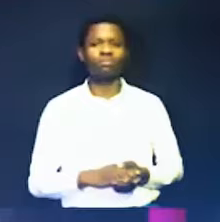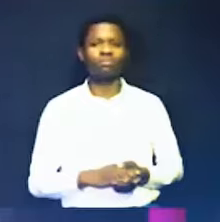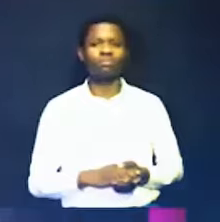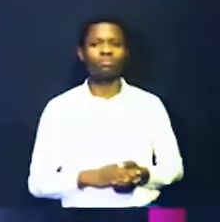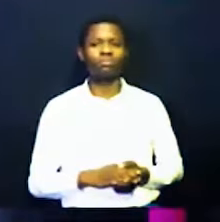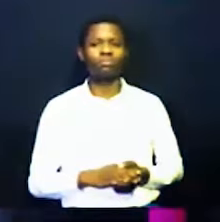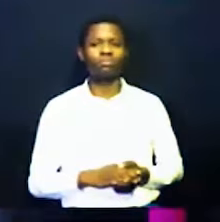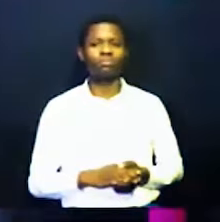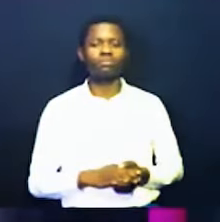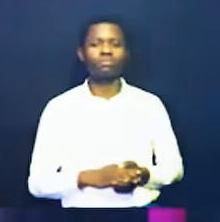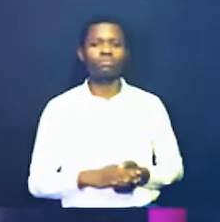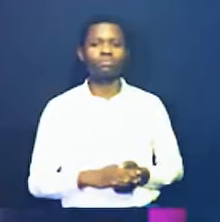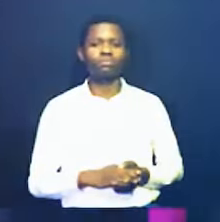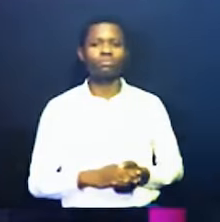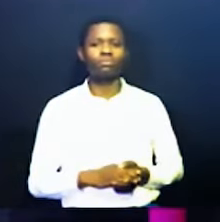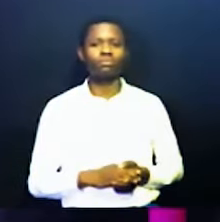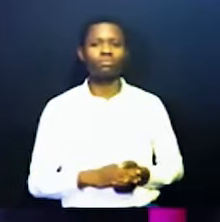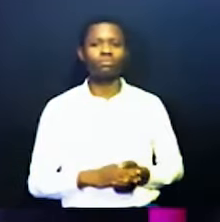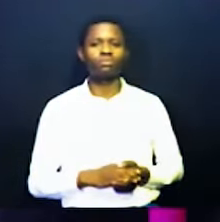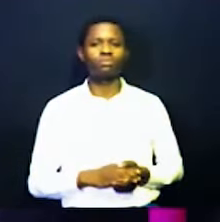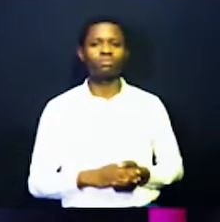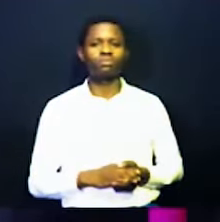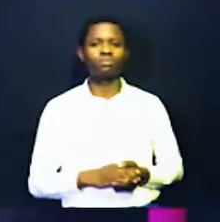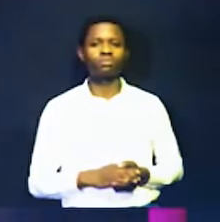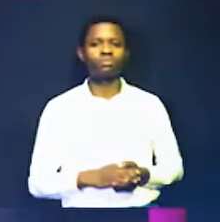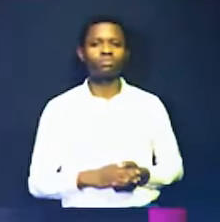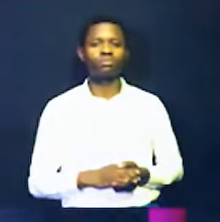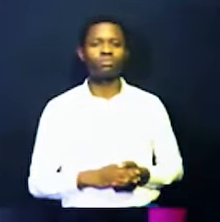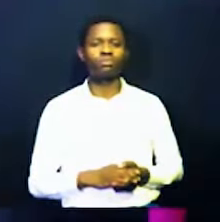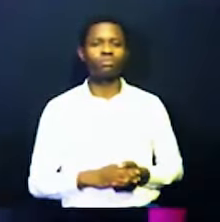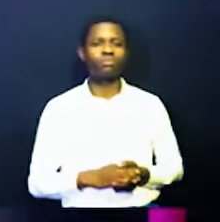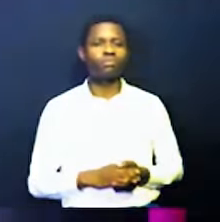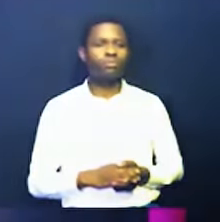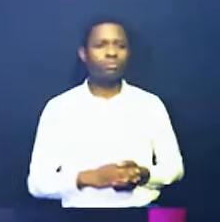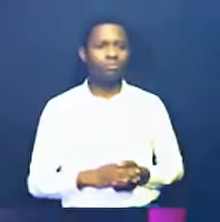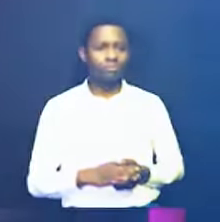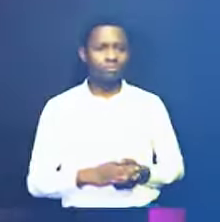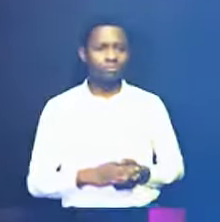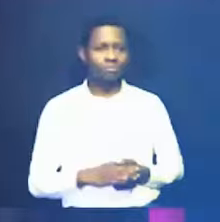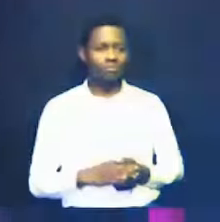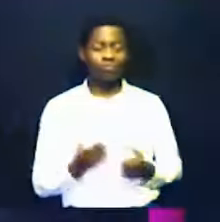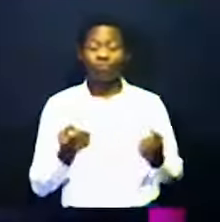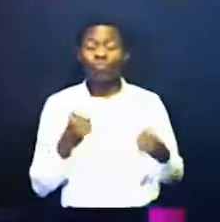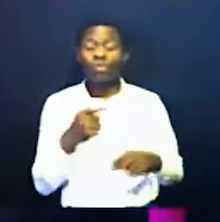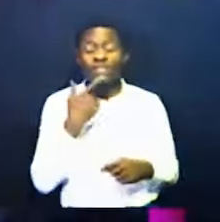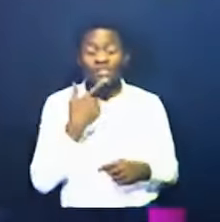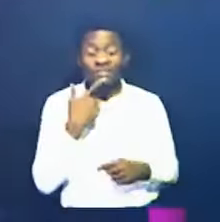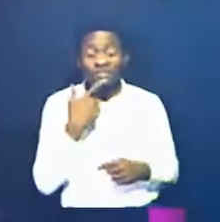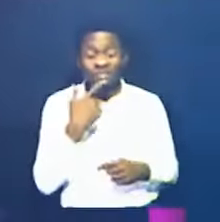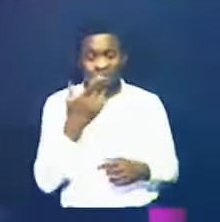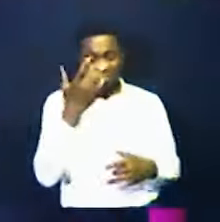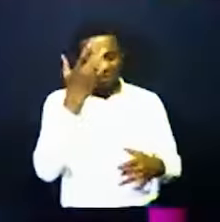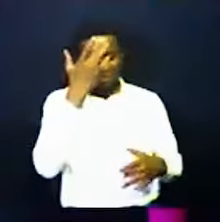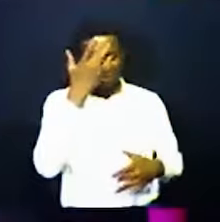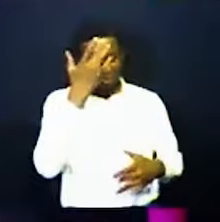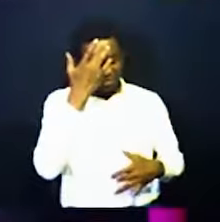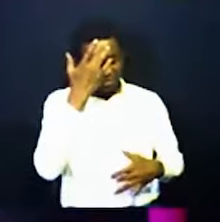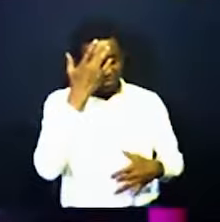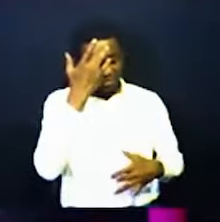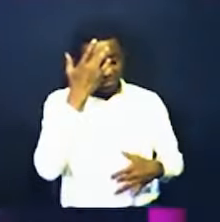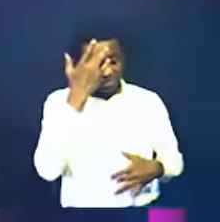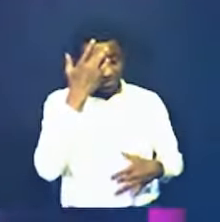mfie dunum beto na so. When we say a king is sick, then it means that the king is